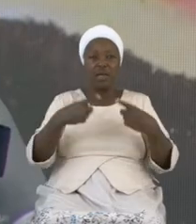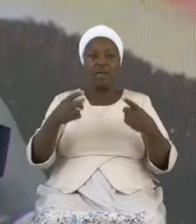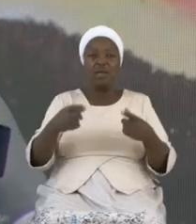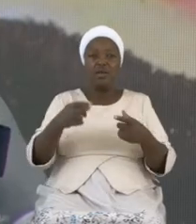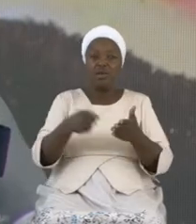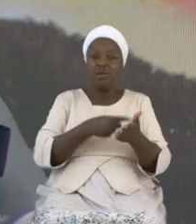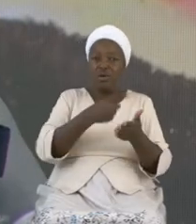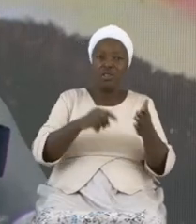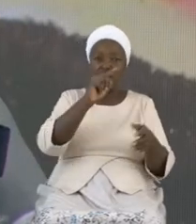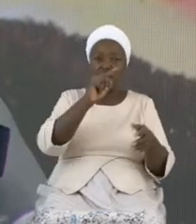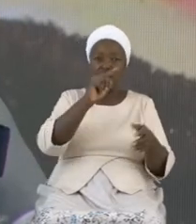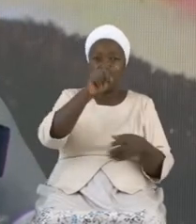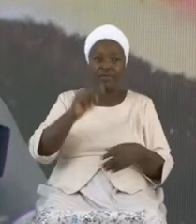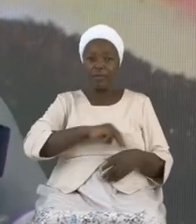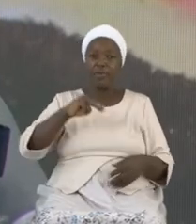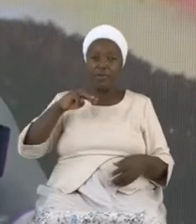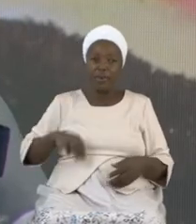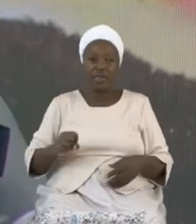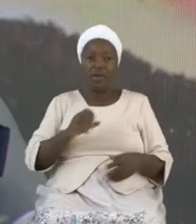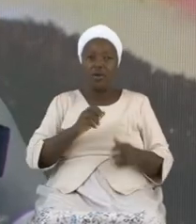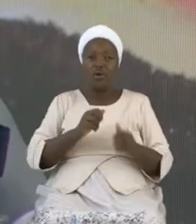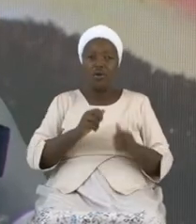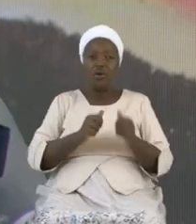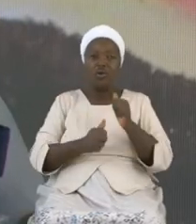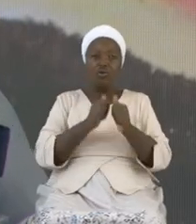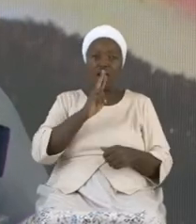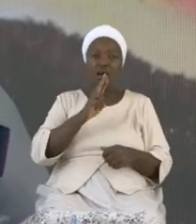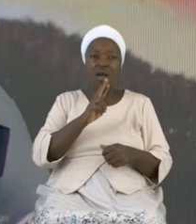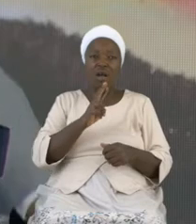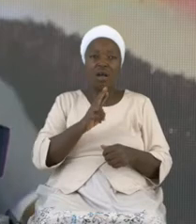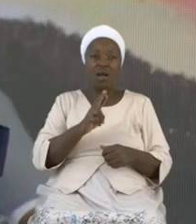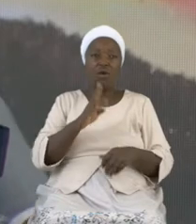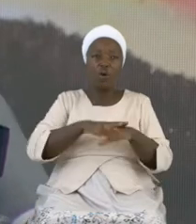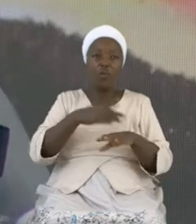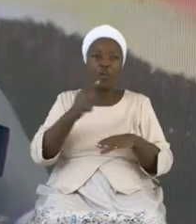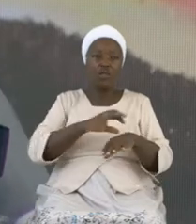your members which are upon the earth: fornication,